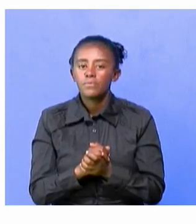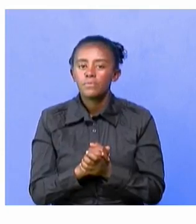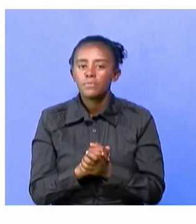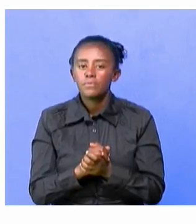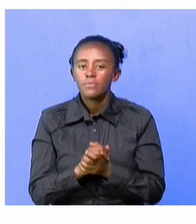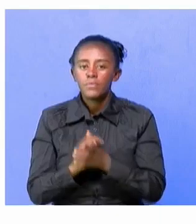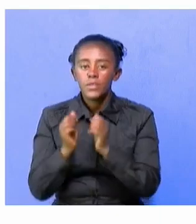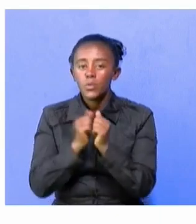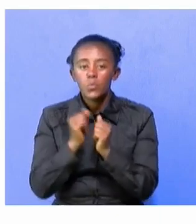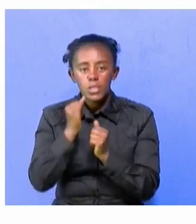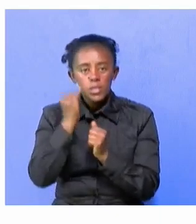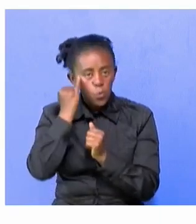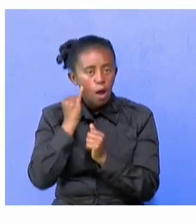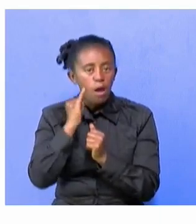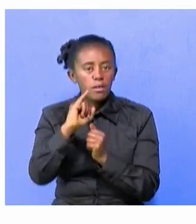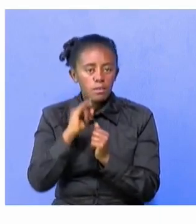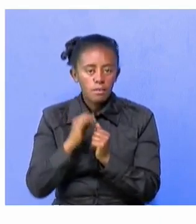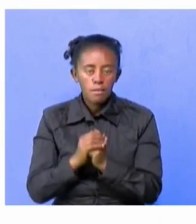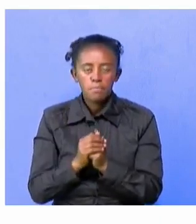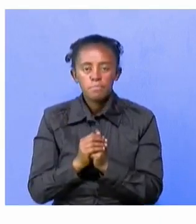with your idea.